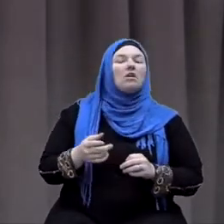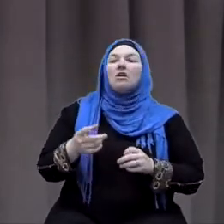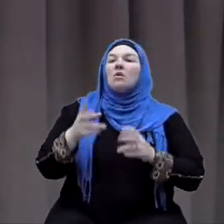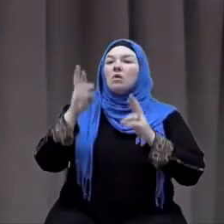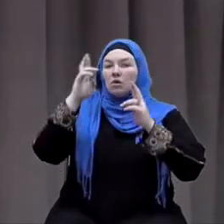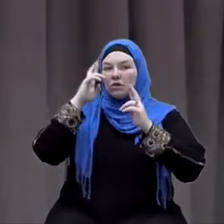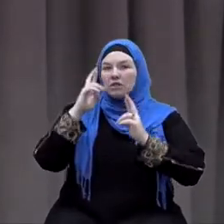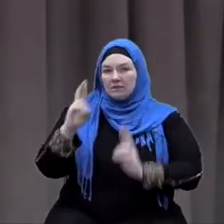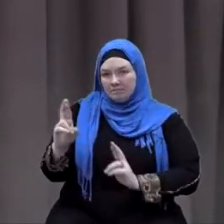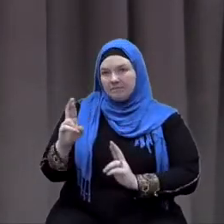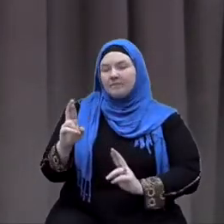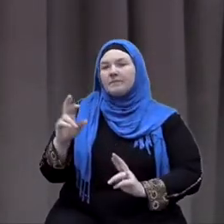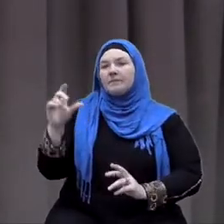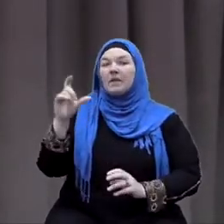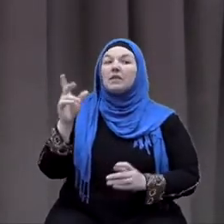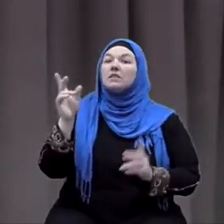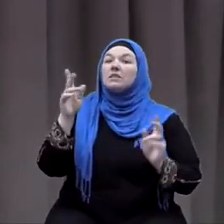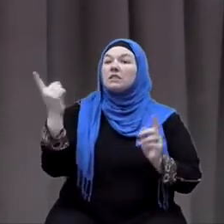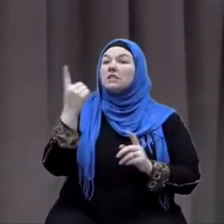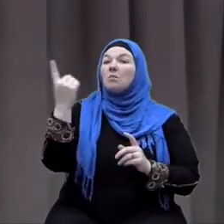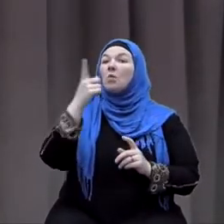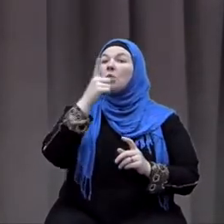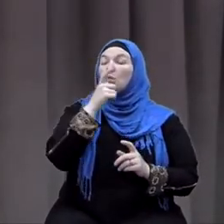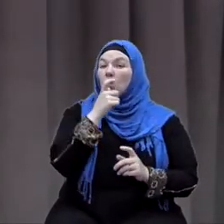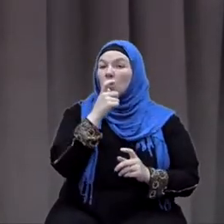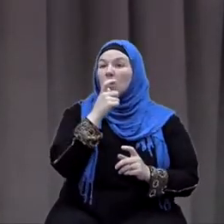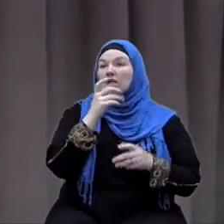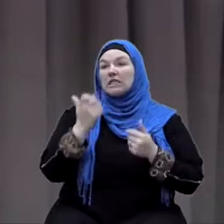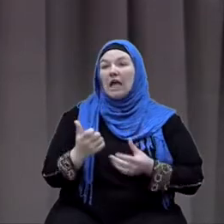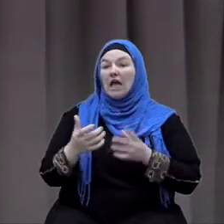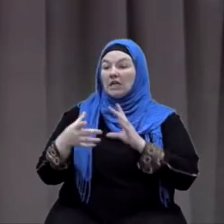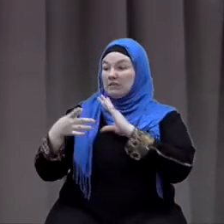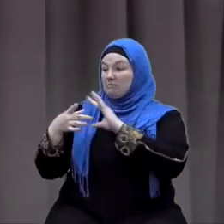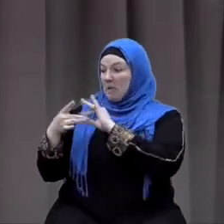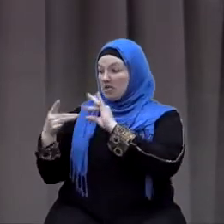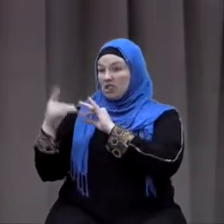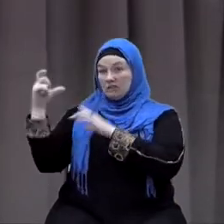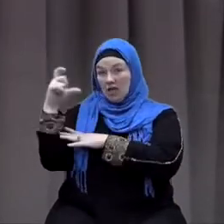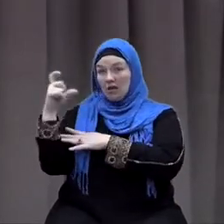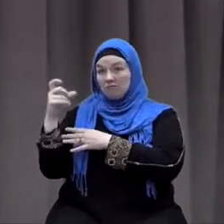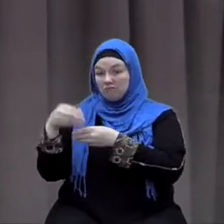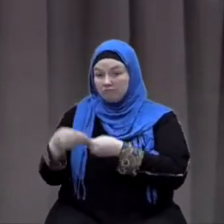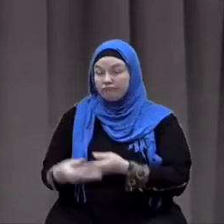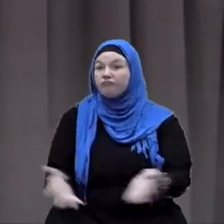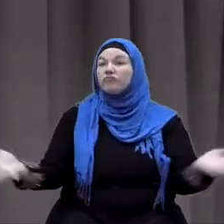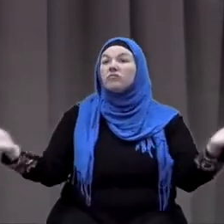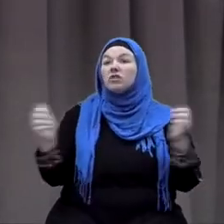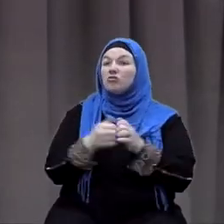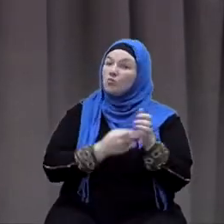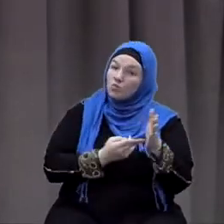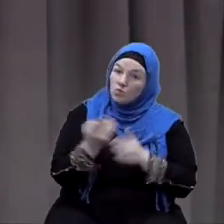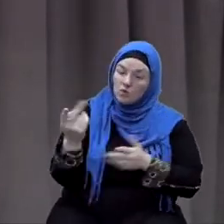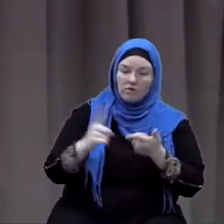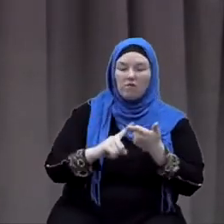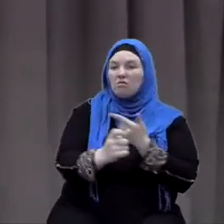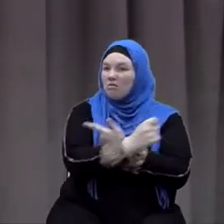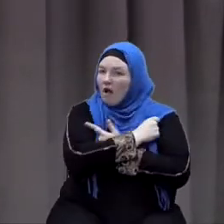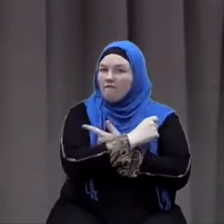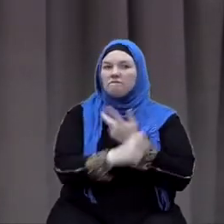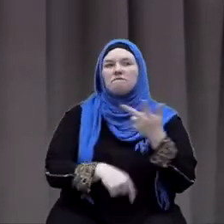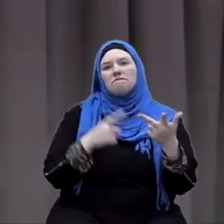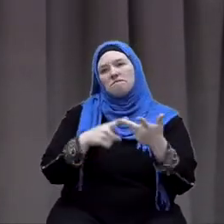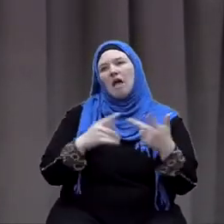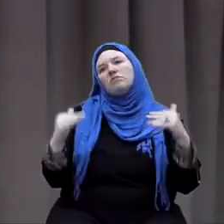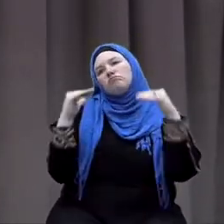Muslim da'iya, somebody who can carry the message of Islam in truth, in love, and